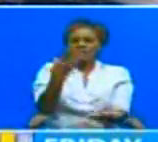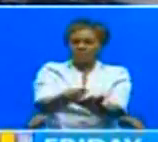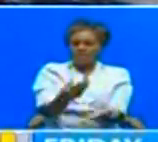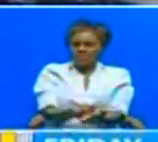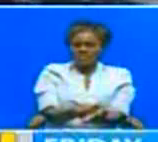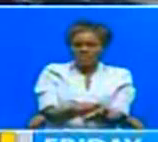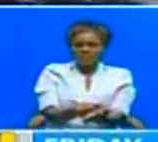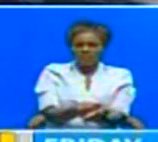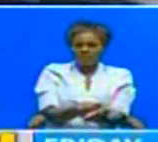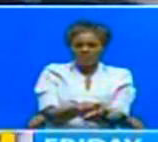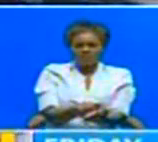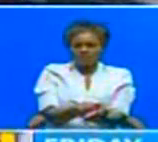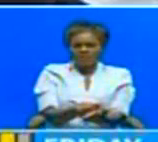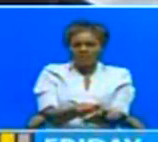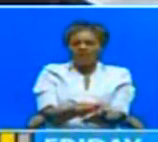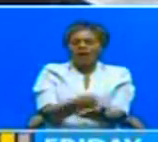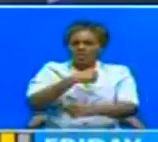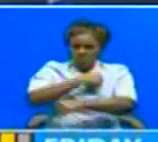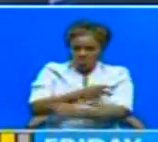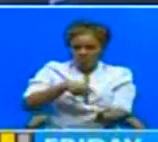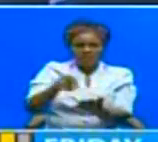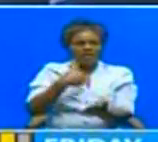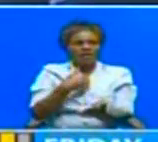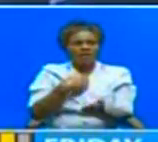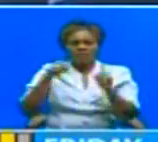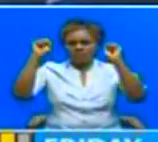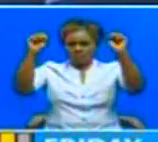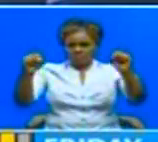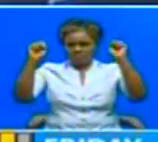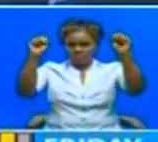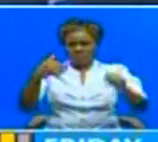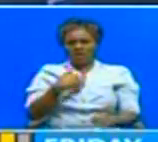then. We have school fees. I'm strike. Where do I get the money?